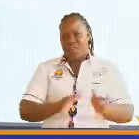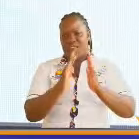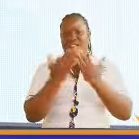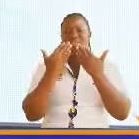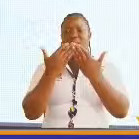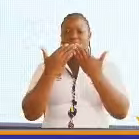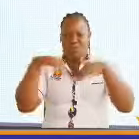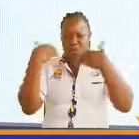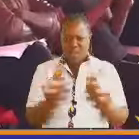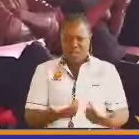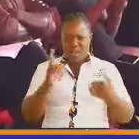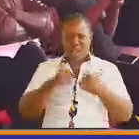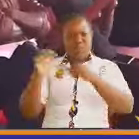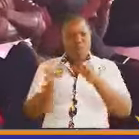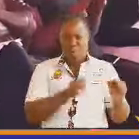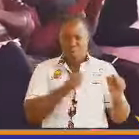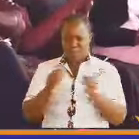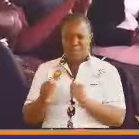you to Homa Bay.